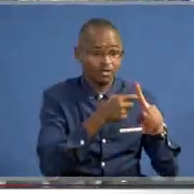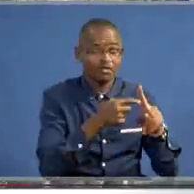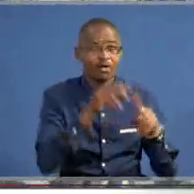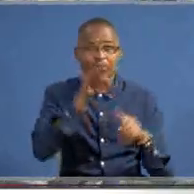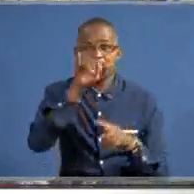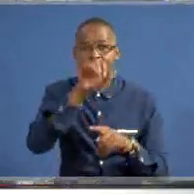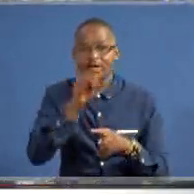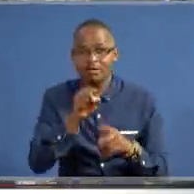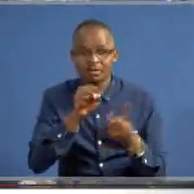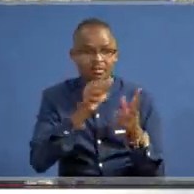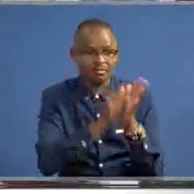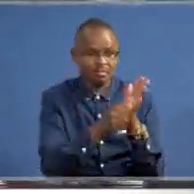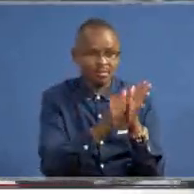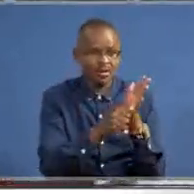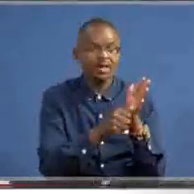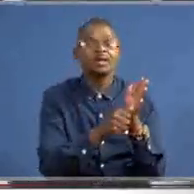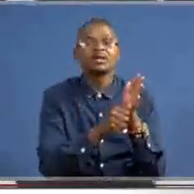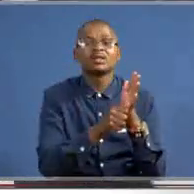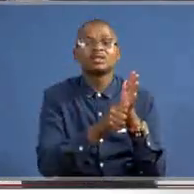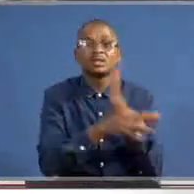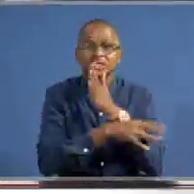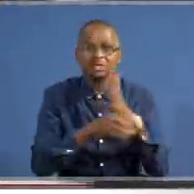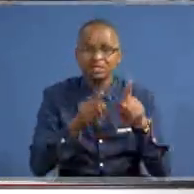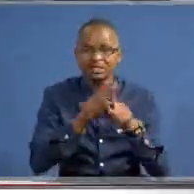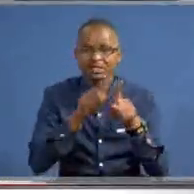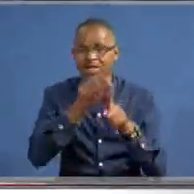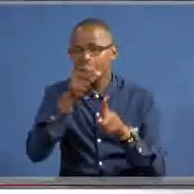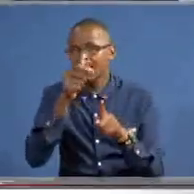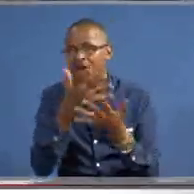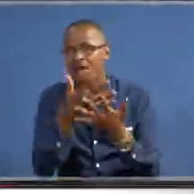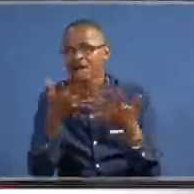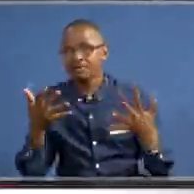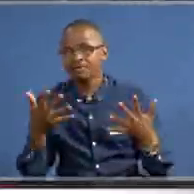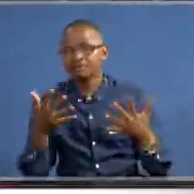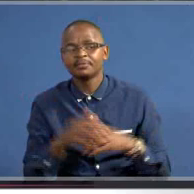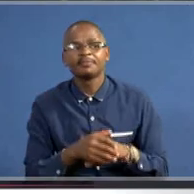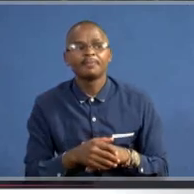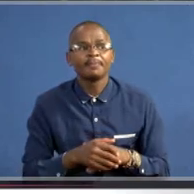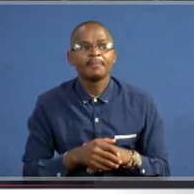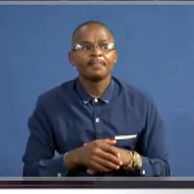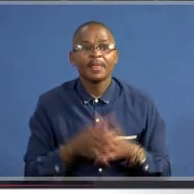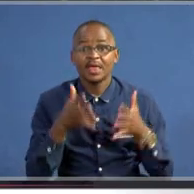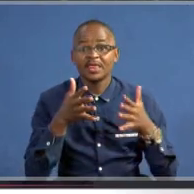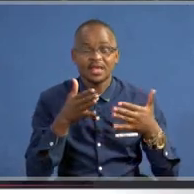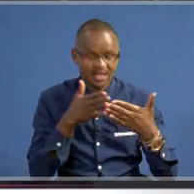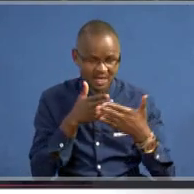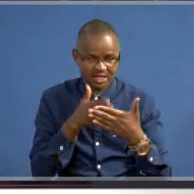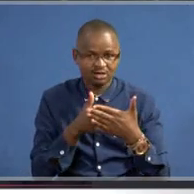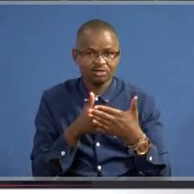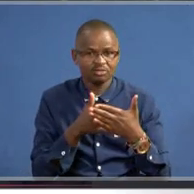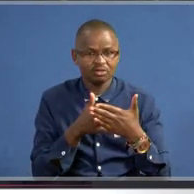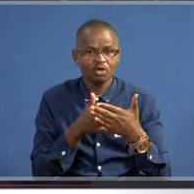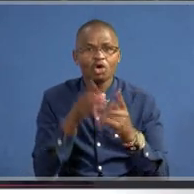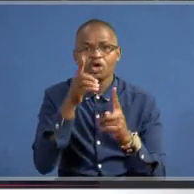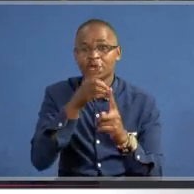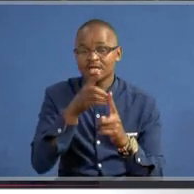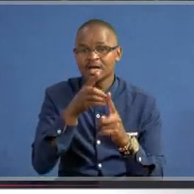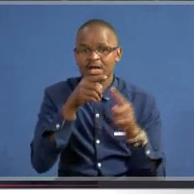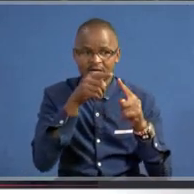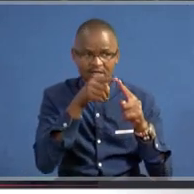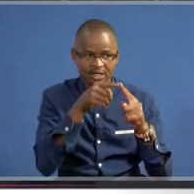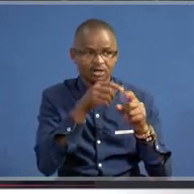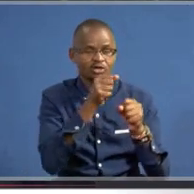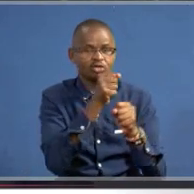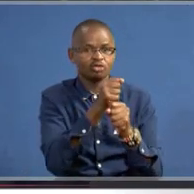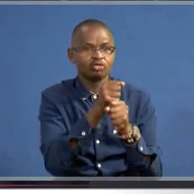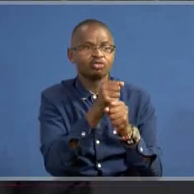NYS means condo pipeline companies amongst others this restriction was designed to do was to